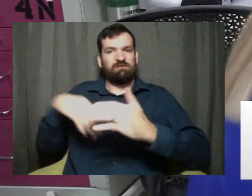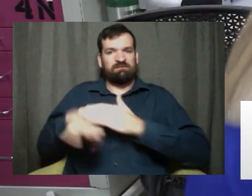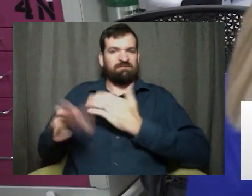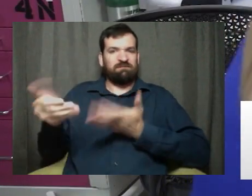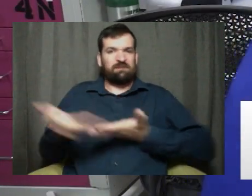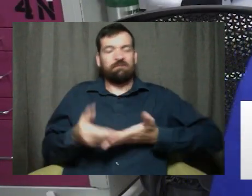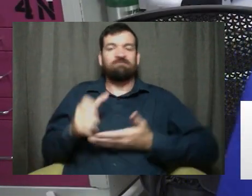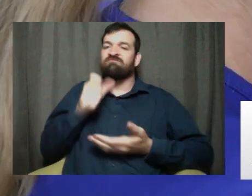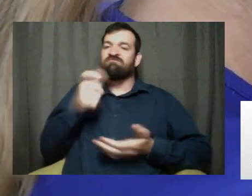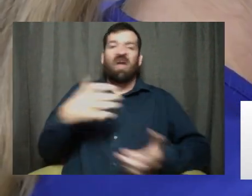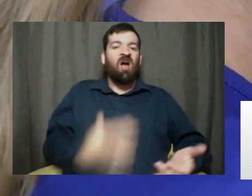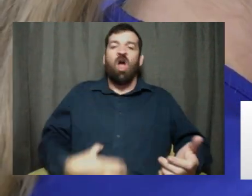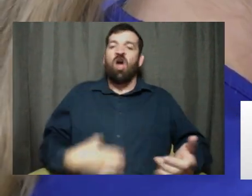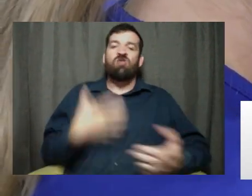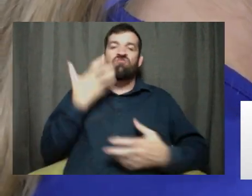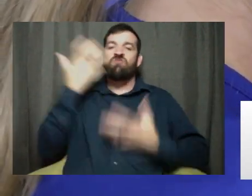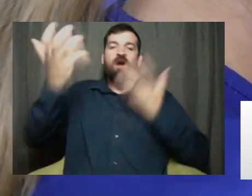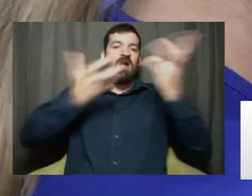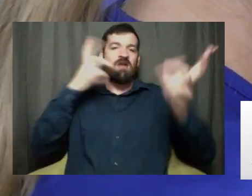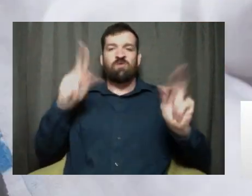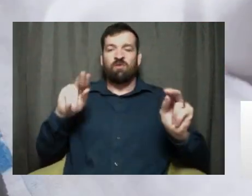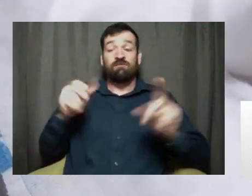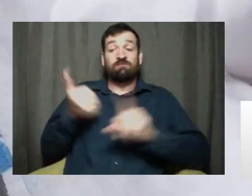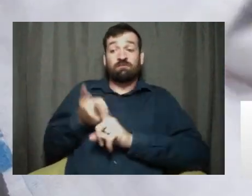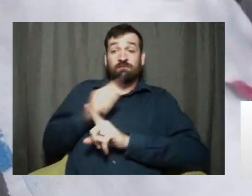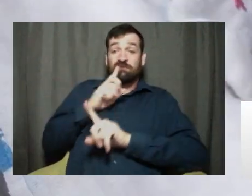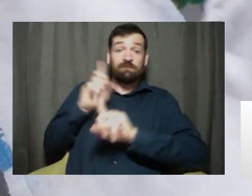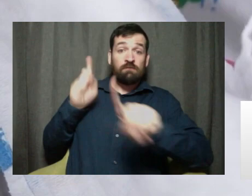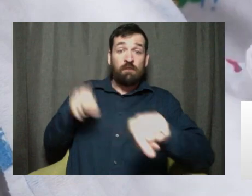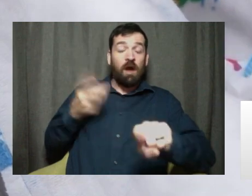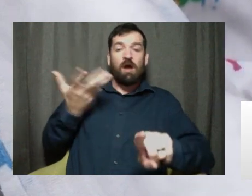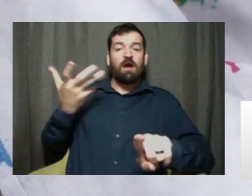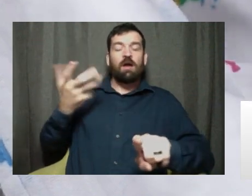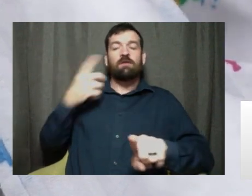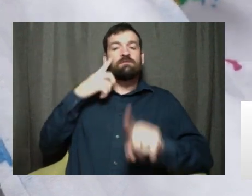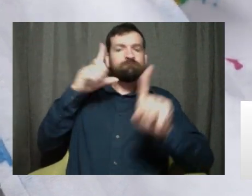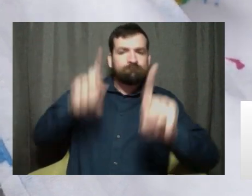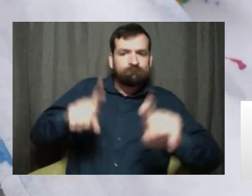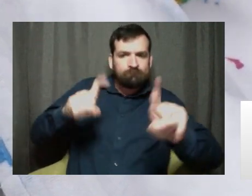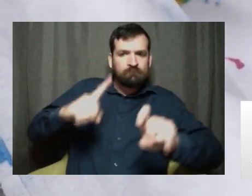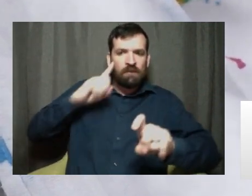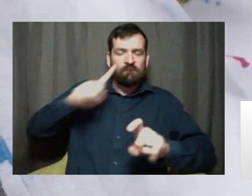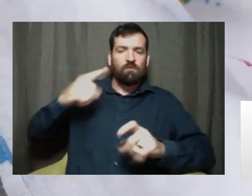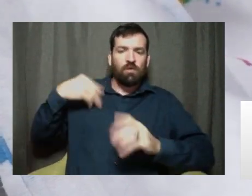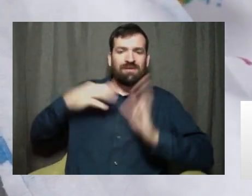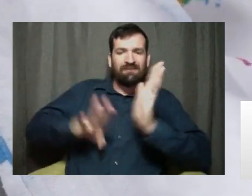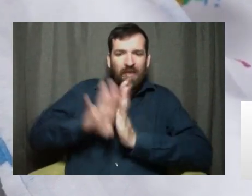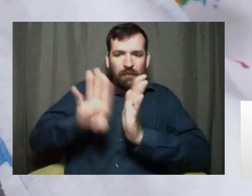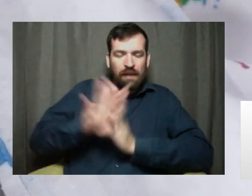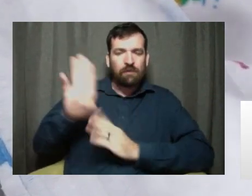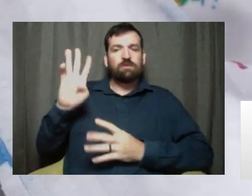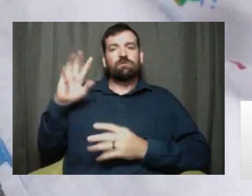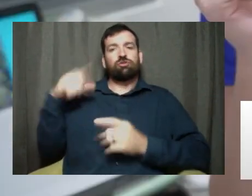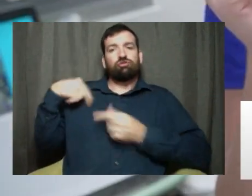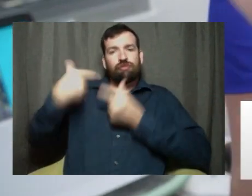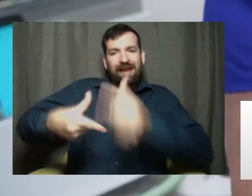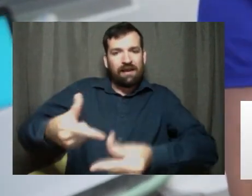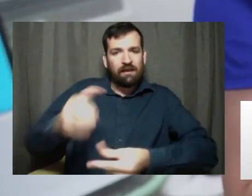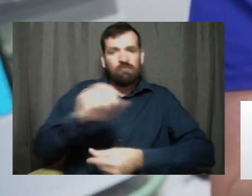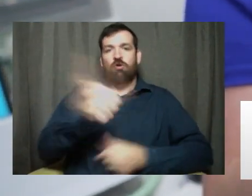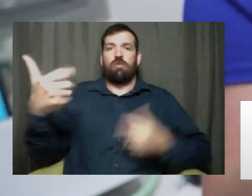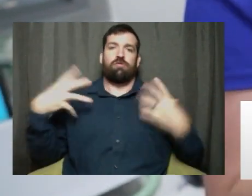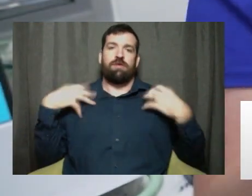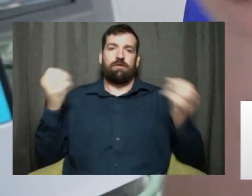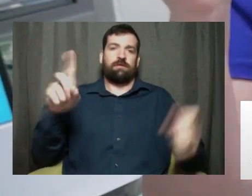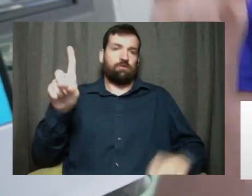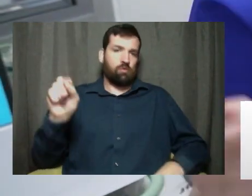cry. Instead, Emily is responding to being screened for genetic, developmental, and other potential health disorders. So we always